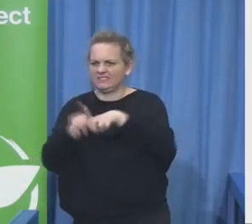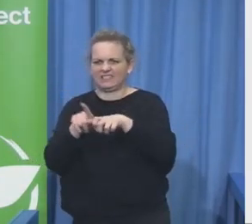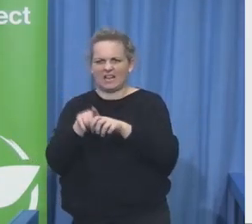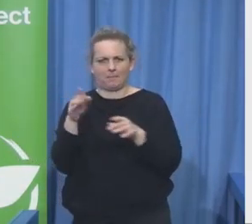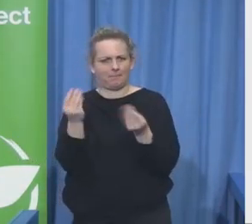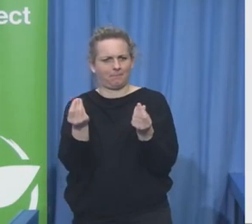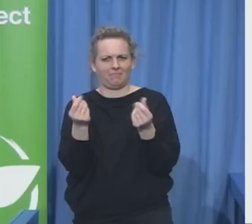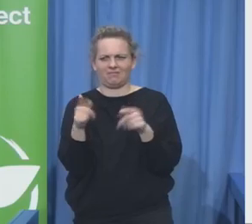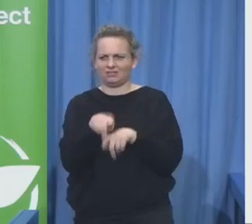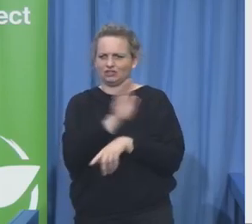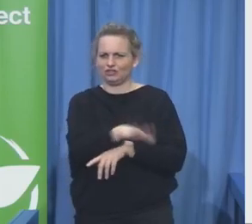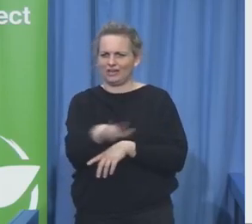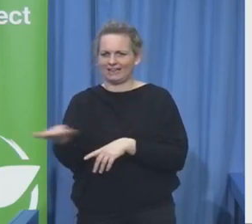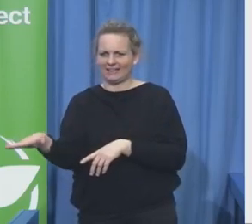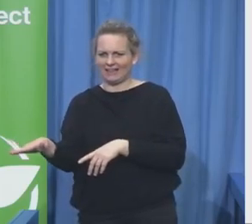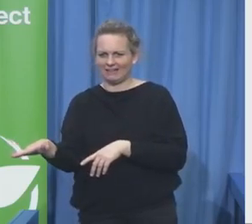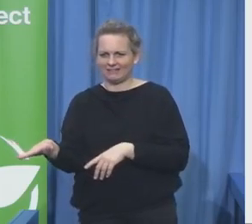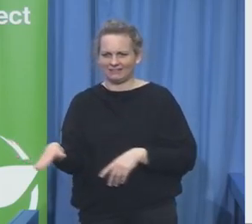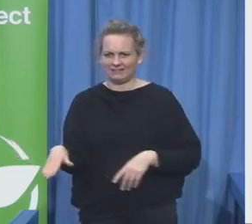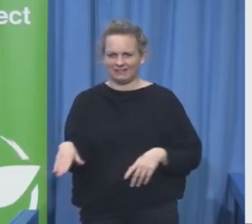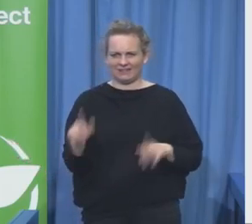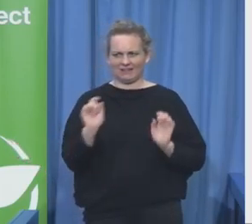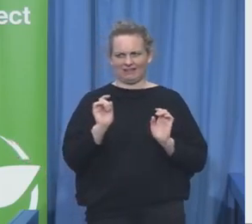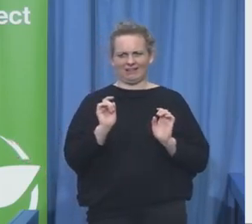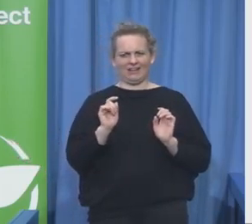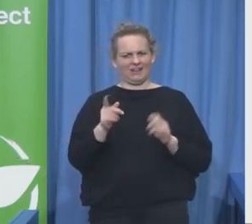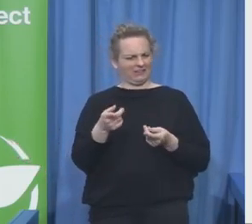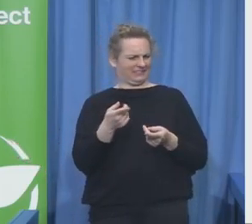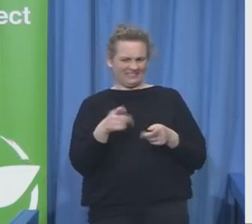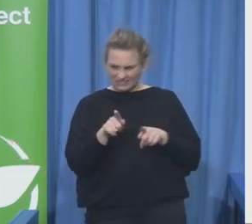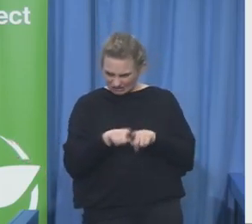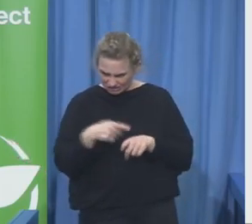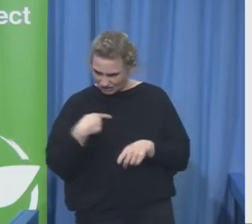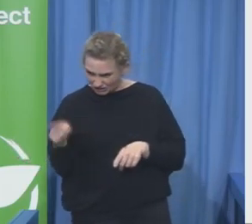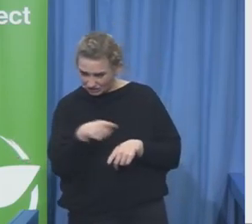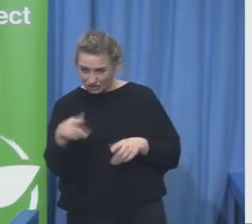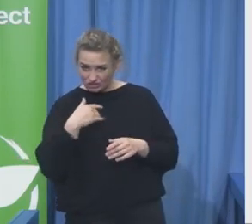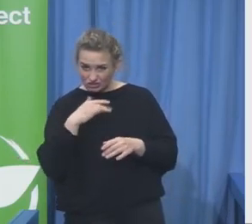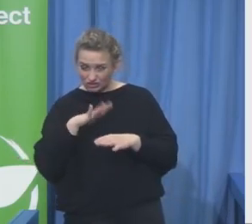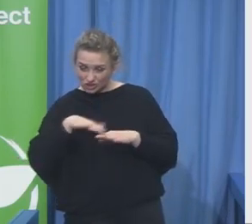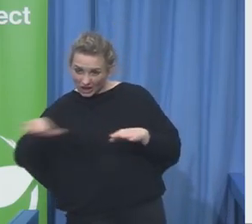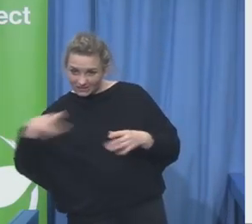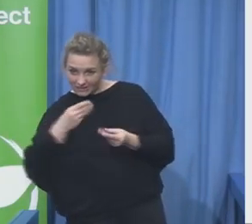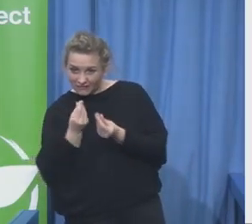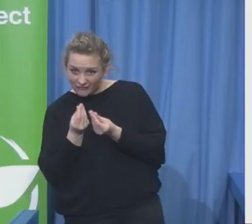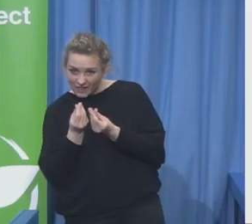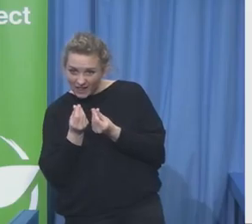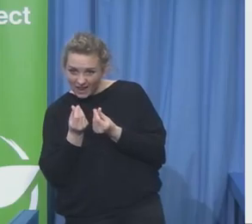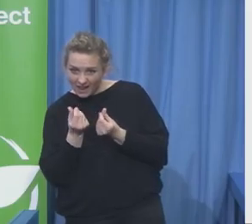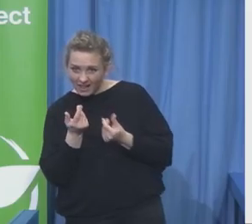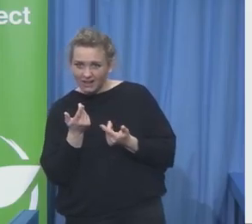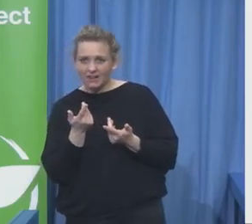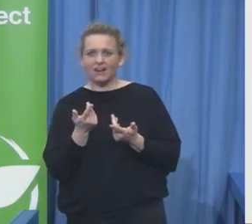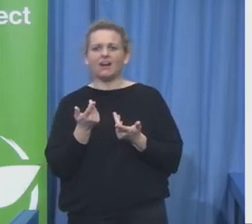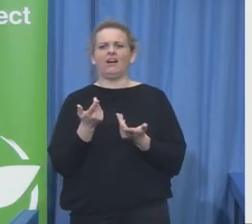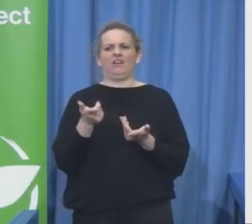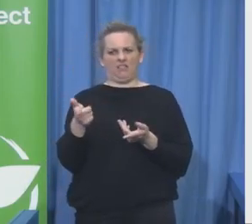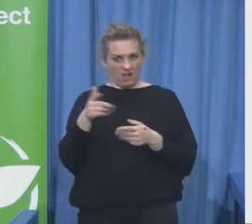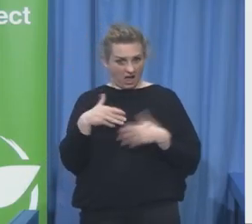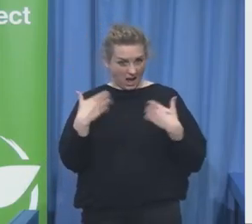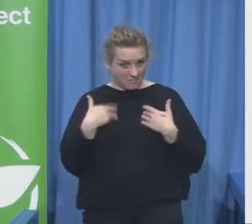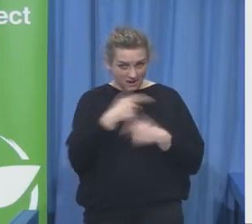and you start to wobble, what are you going to grab onto so you don't fall on the floor? You're going to touch that wheelchair. Are you supposed to do that?